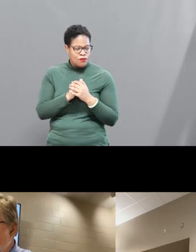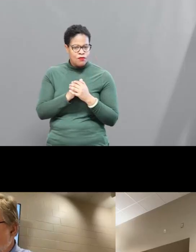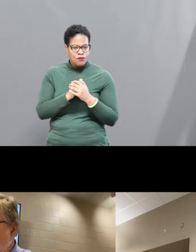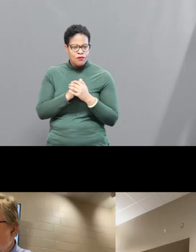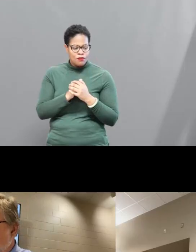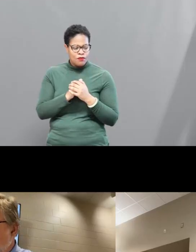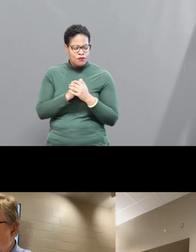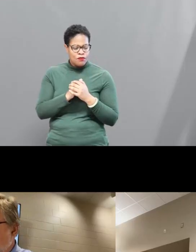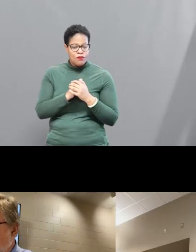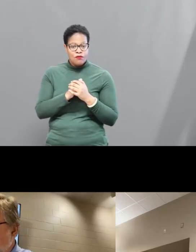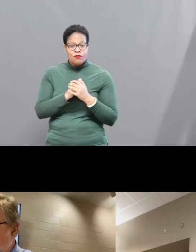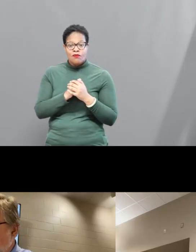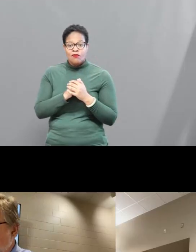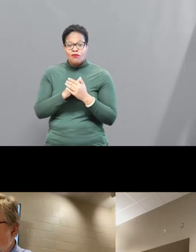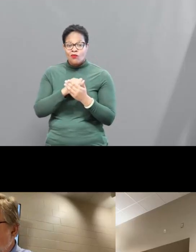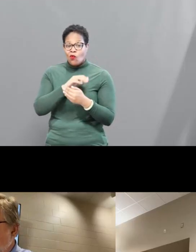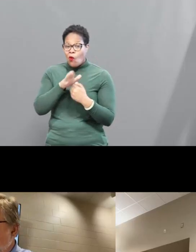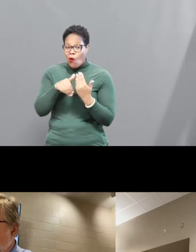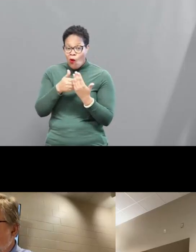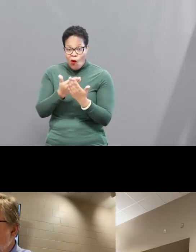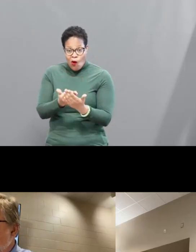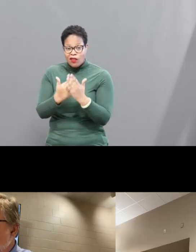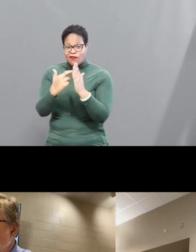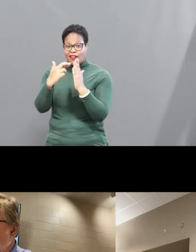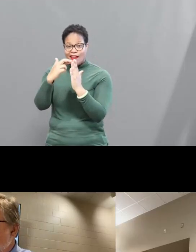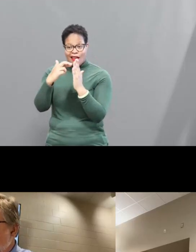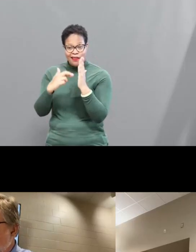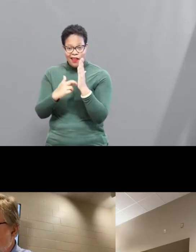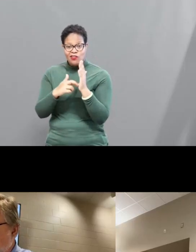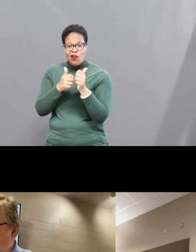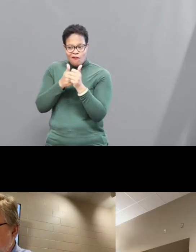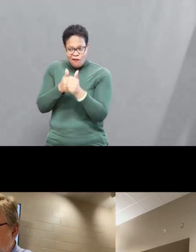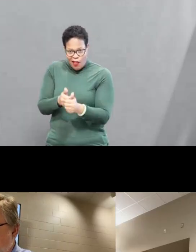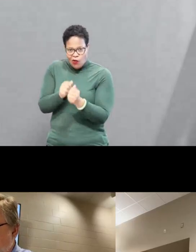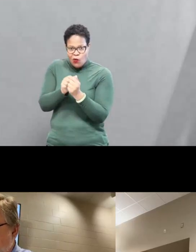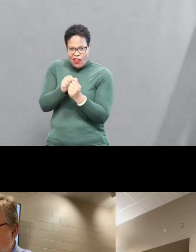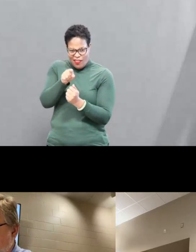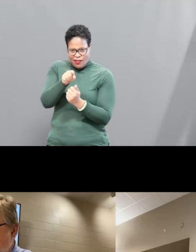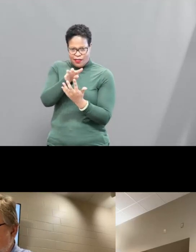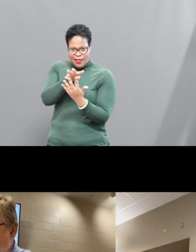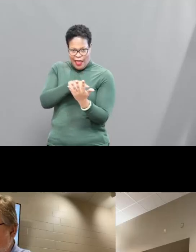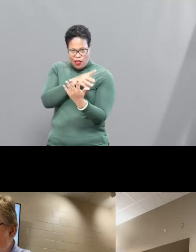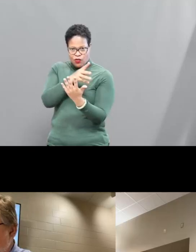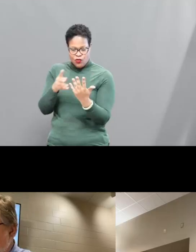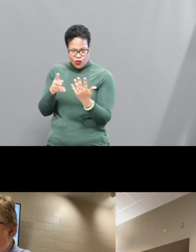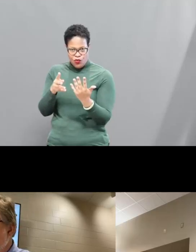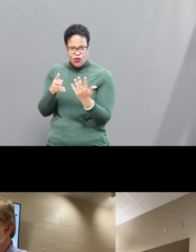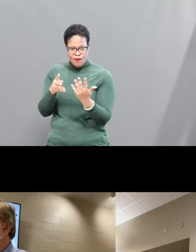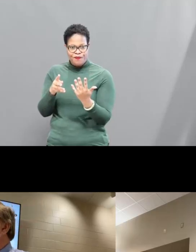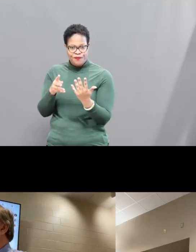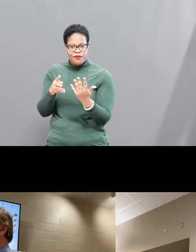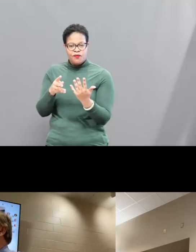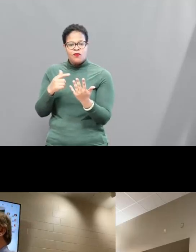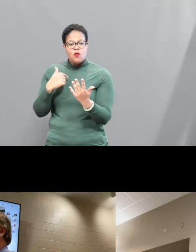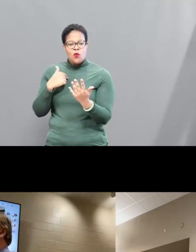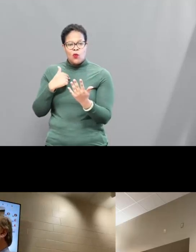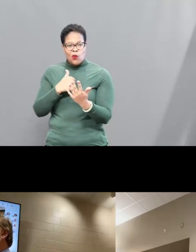And so all of those guidelines are followed with this. We've had the admin